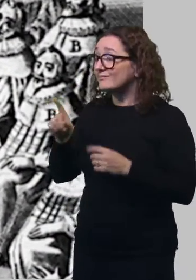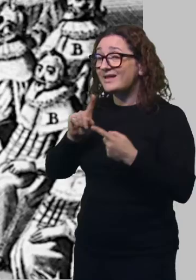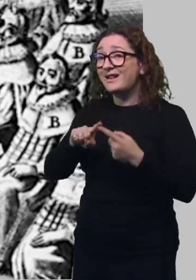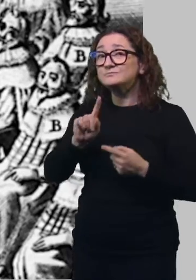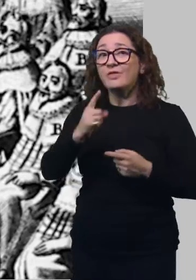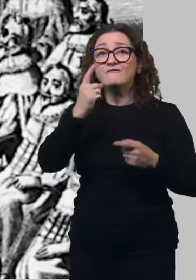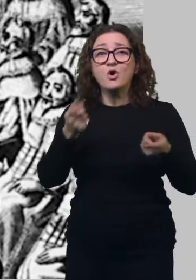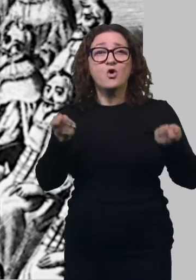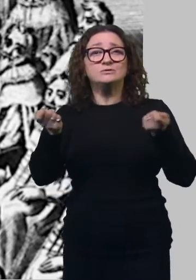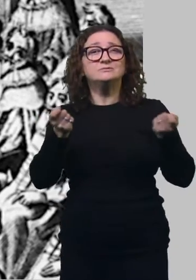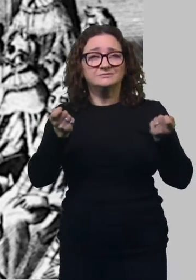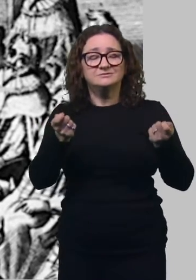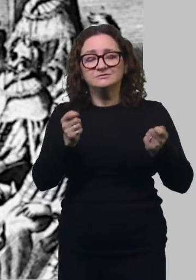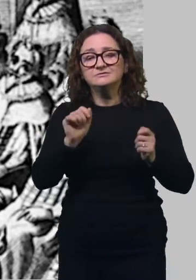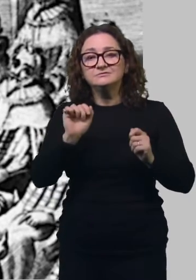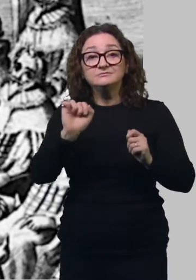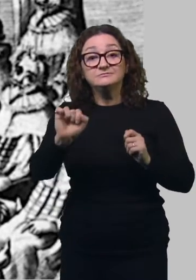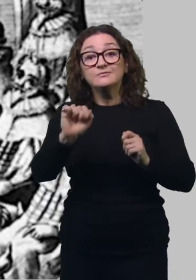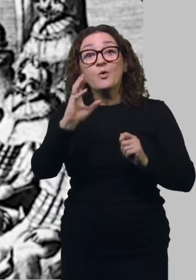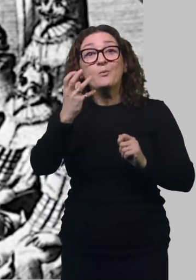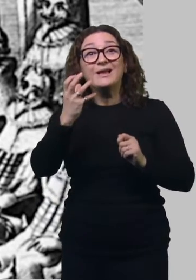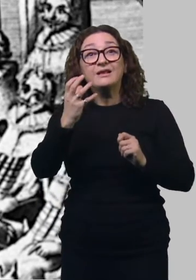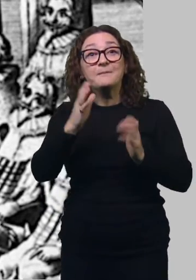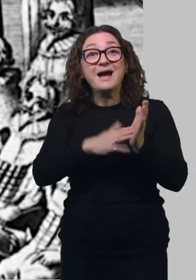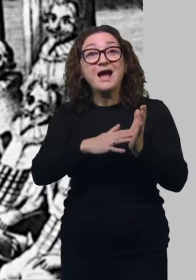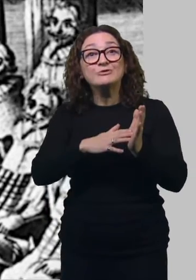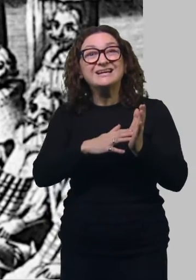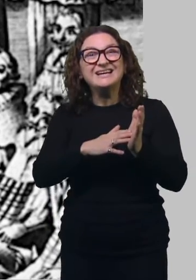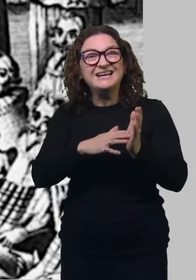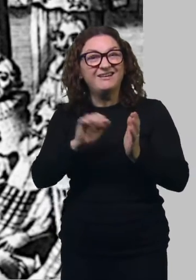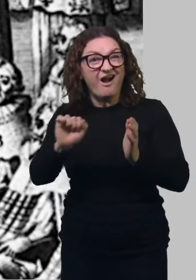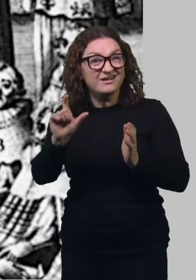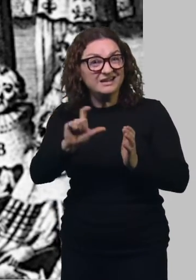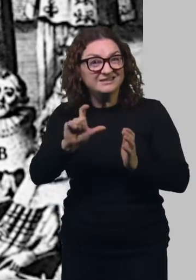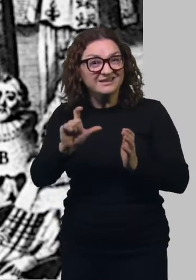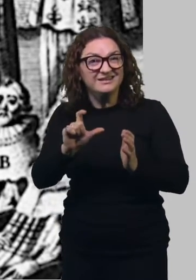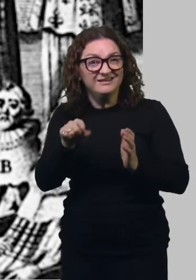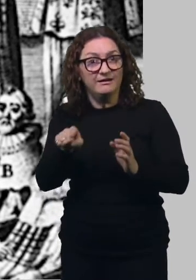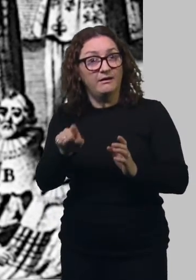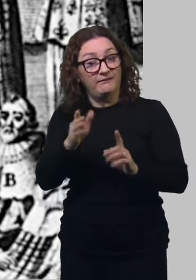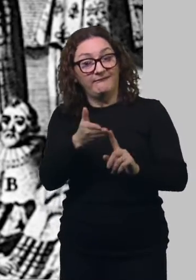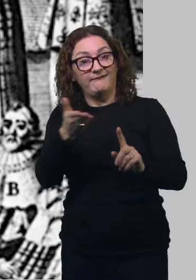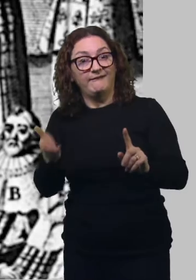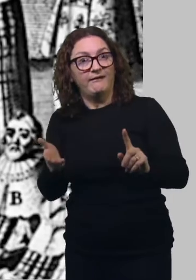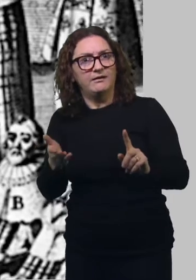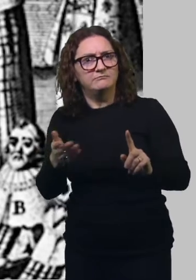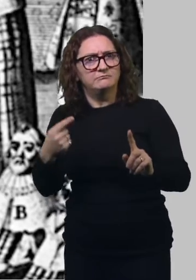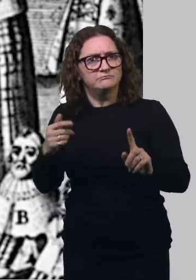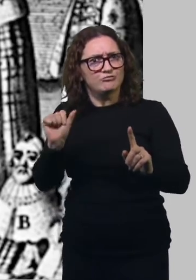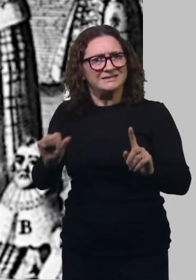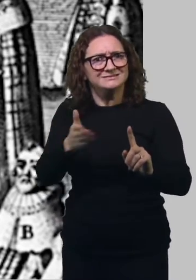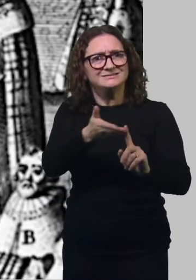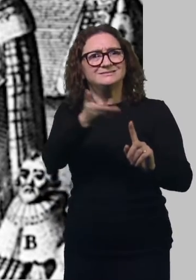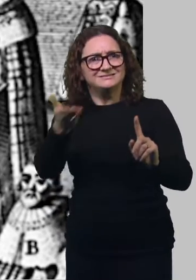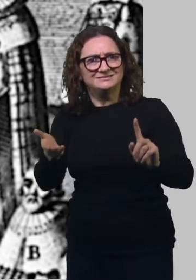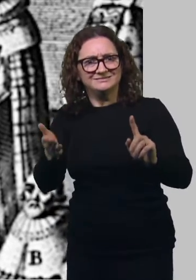rightful heir to succeed Elizabeth to the English throne. Parliament wanted to pass a bill that would stop Mary from becoming Queen of England.